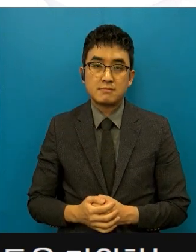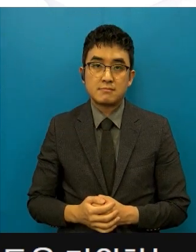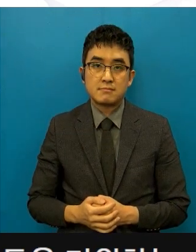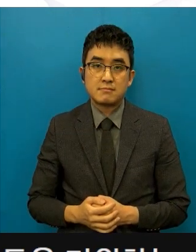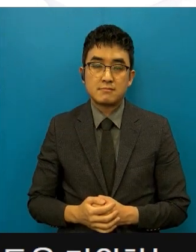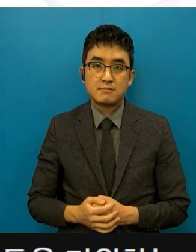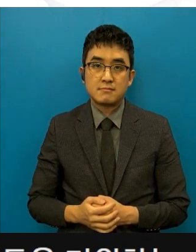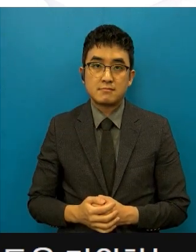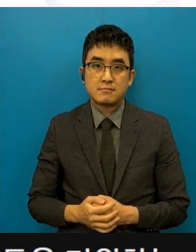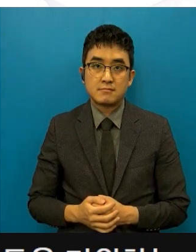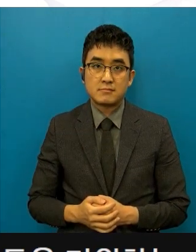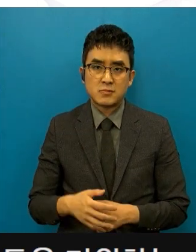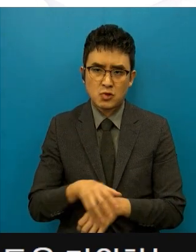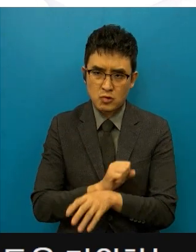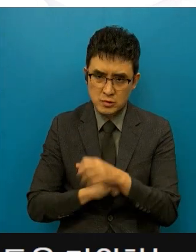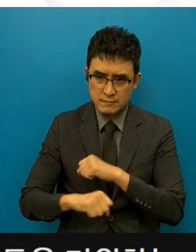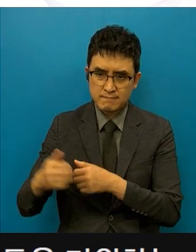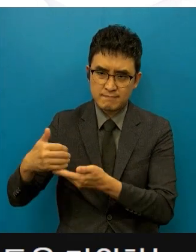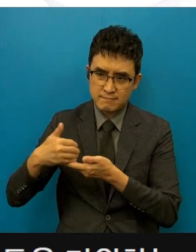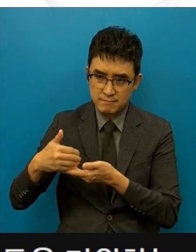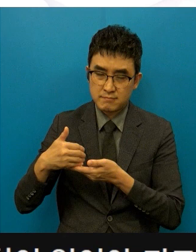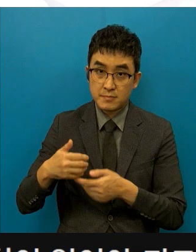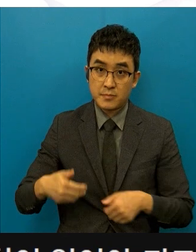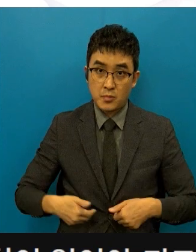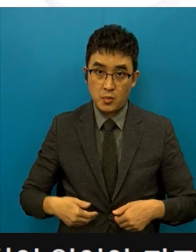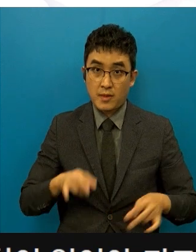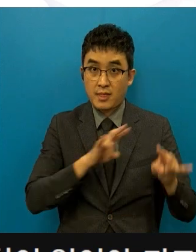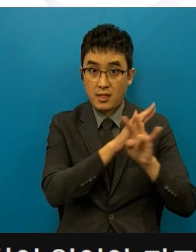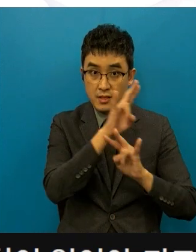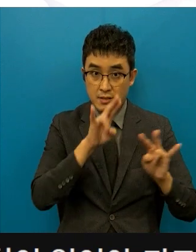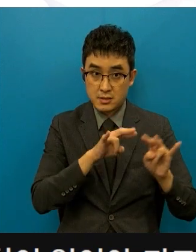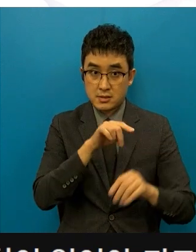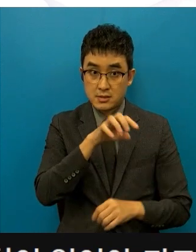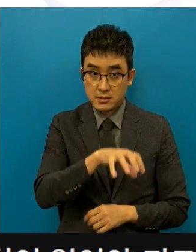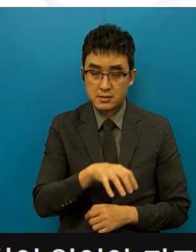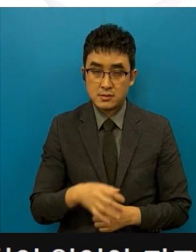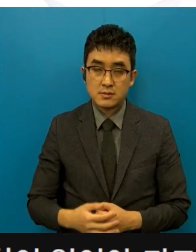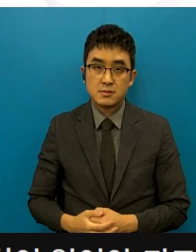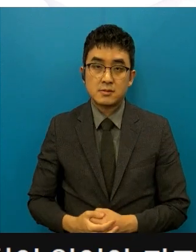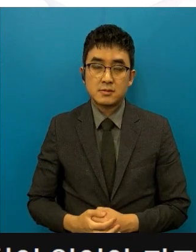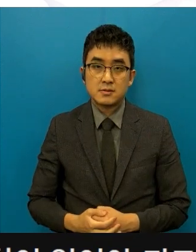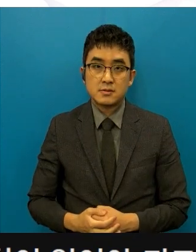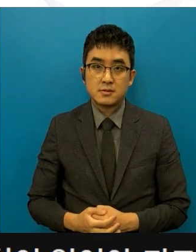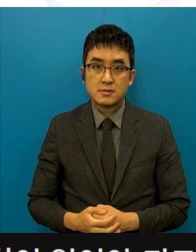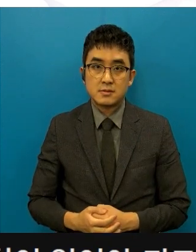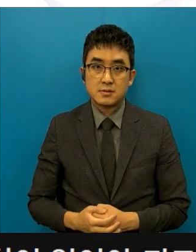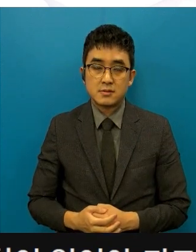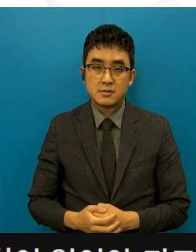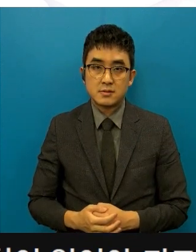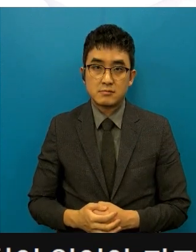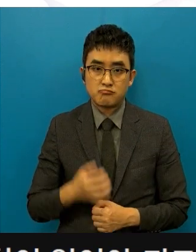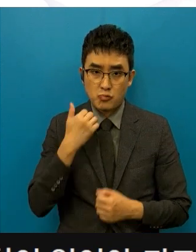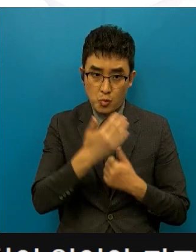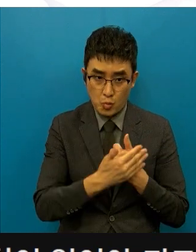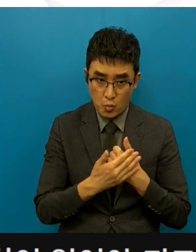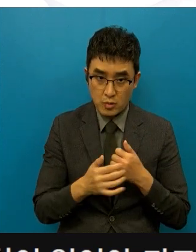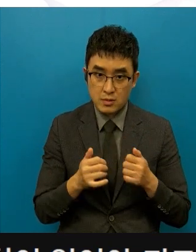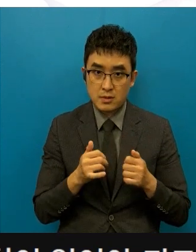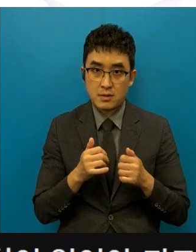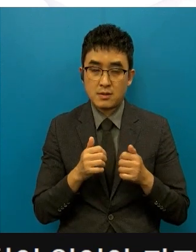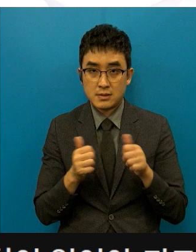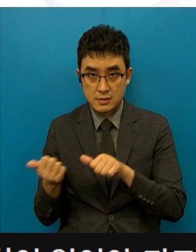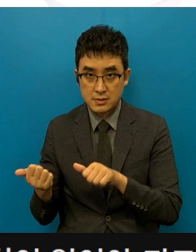no prospect of improvement. The patient must be well informed about the situation. There must be no